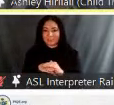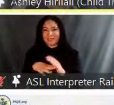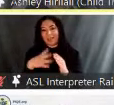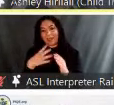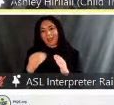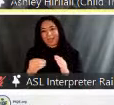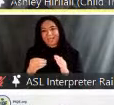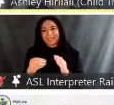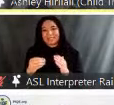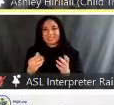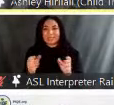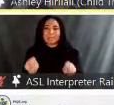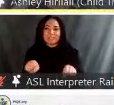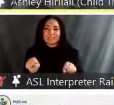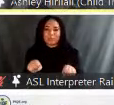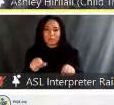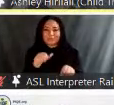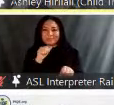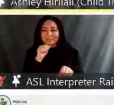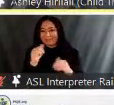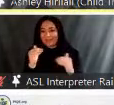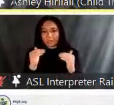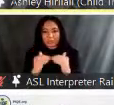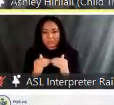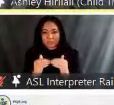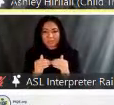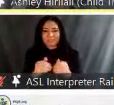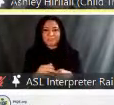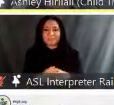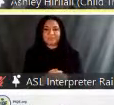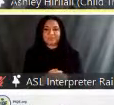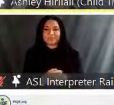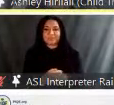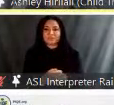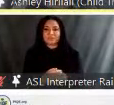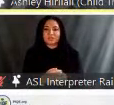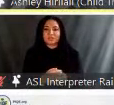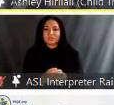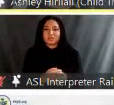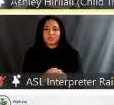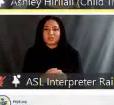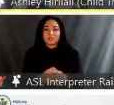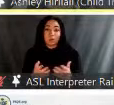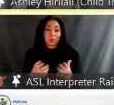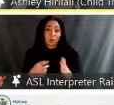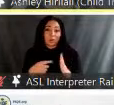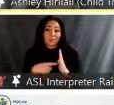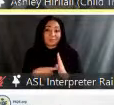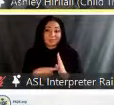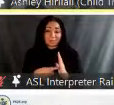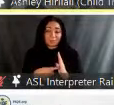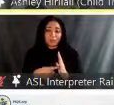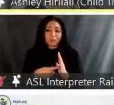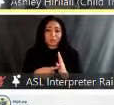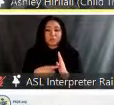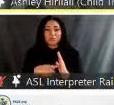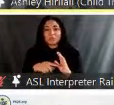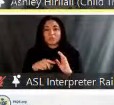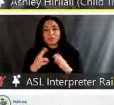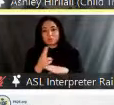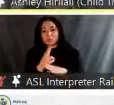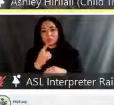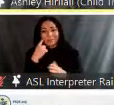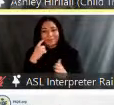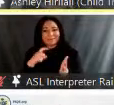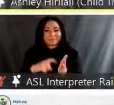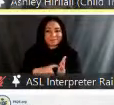So consider the following example as a way to both identify the dimensions of the access framework and